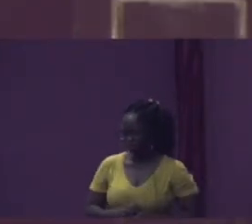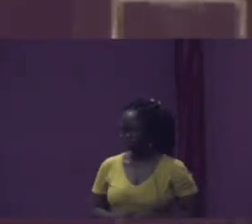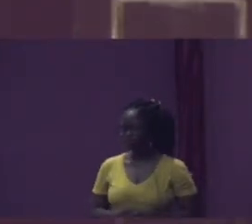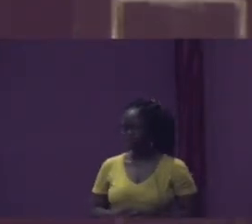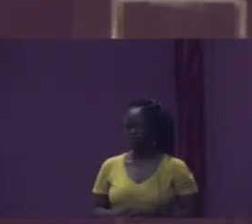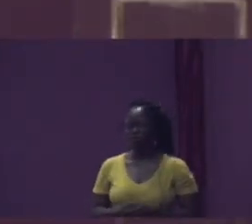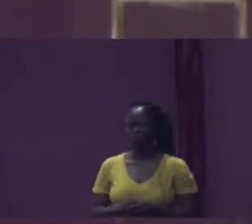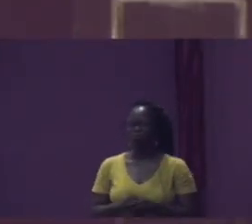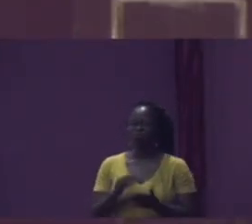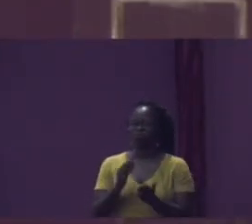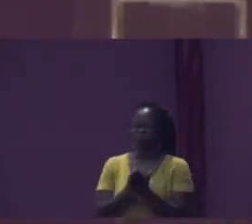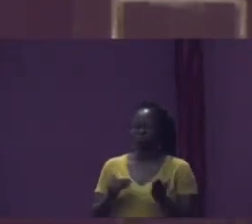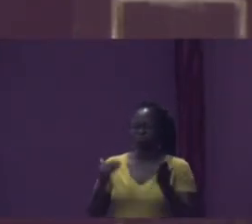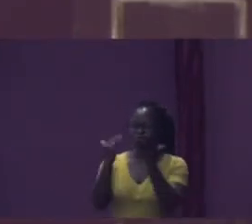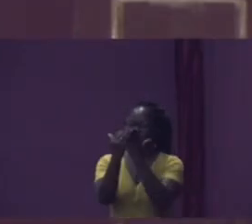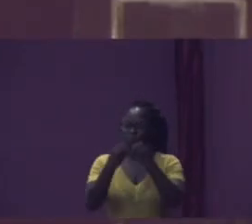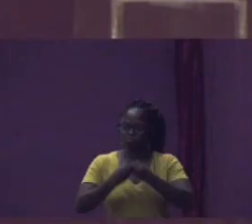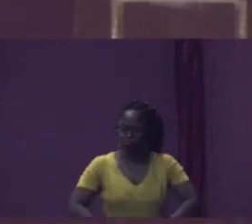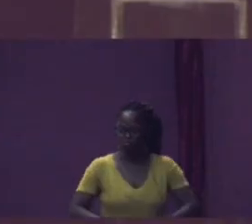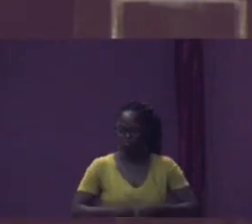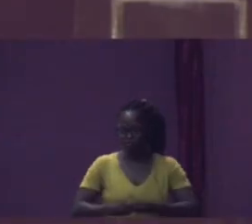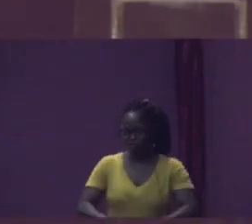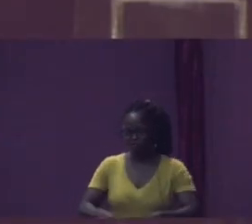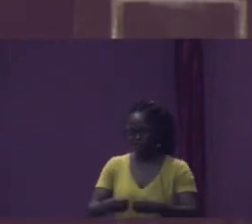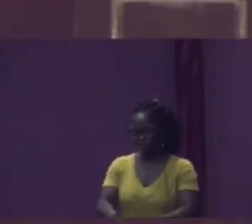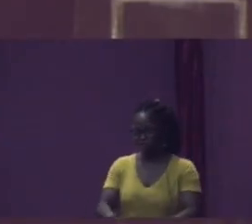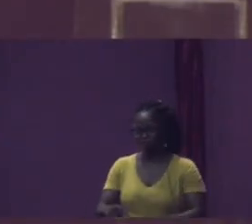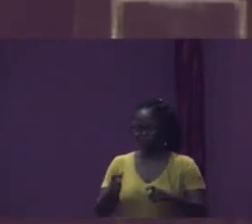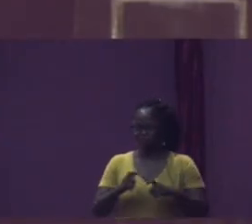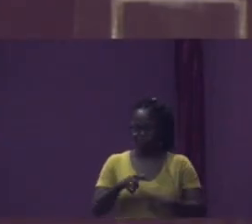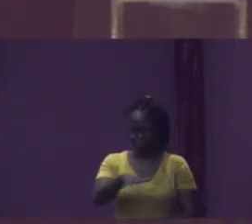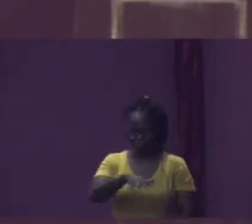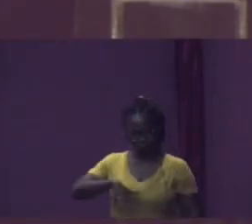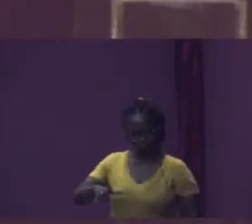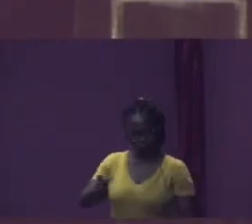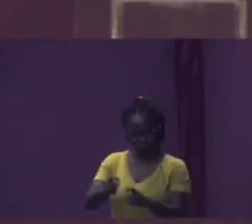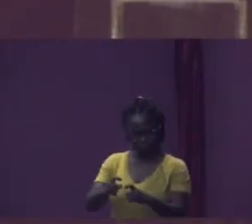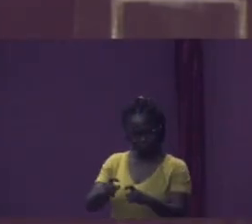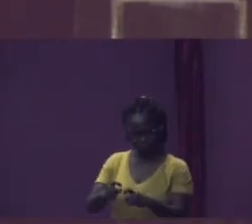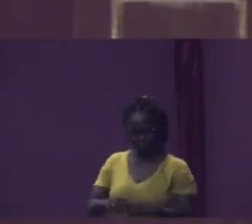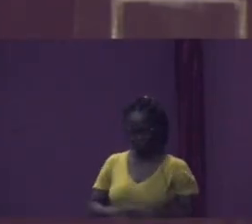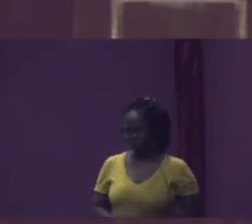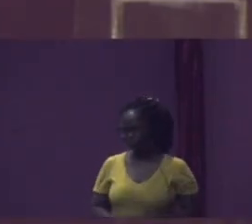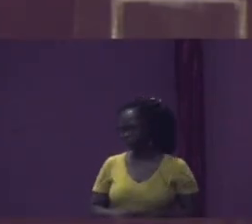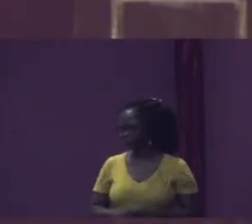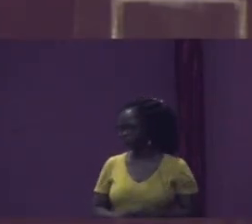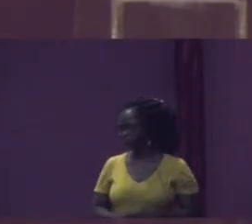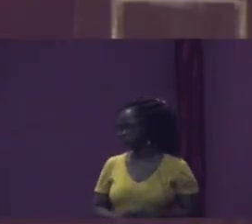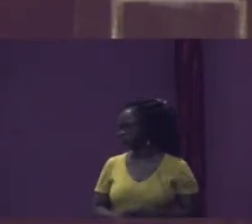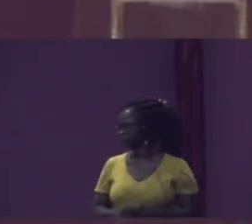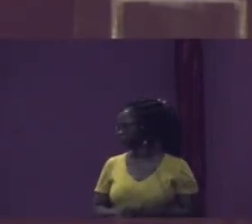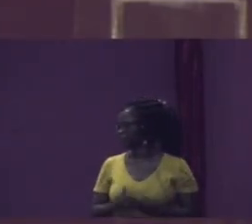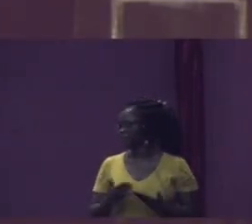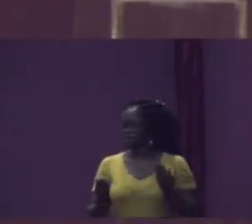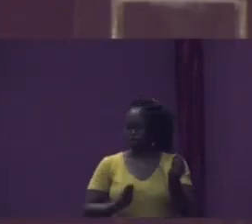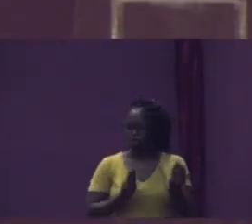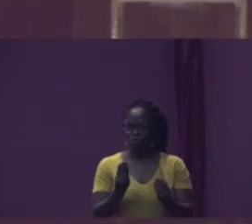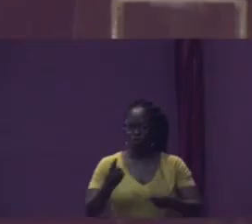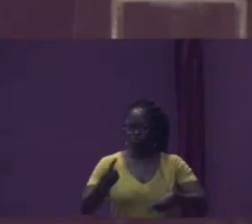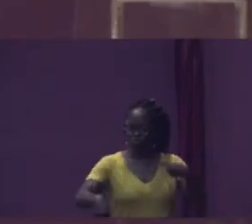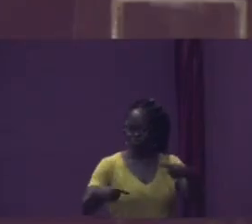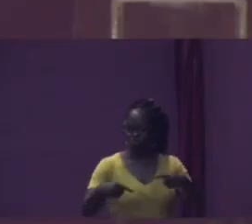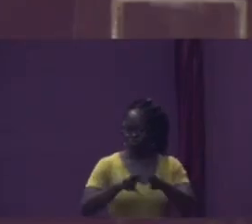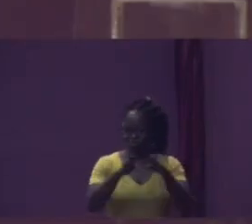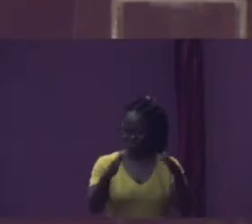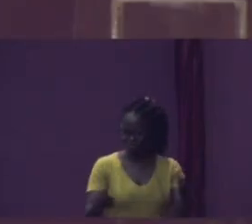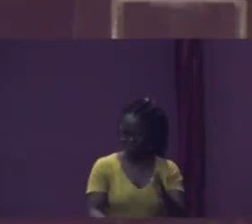United States. They can cause harm. And as we've discussed in the panel before, they often